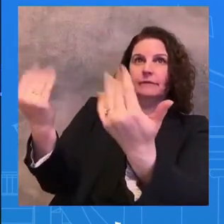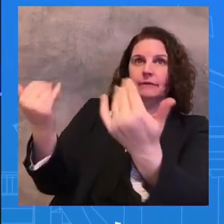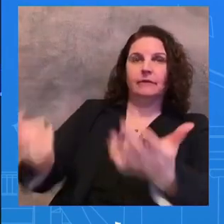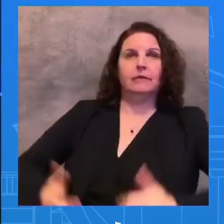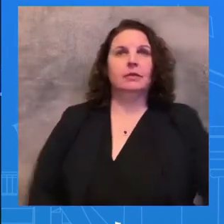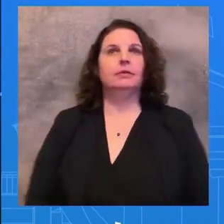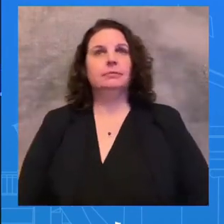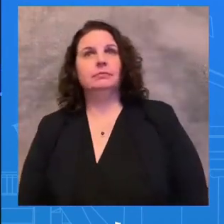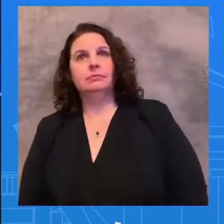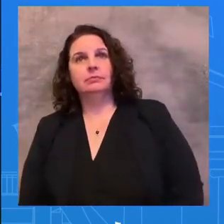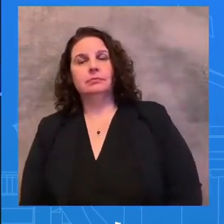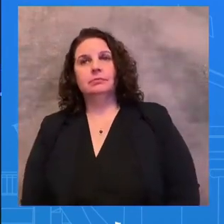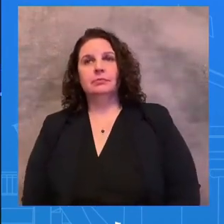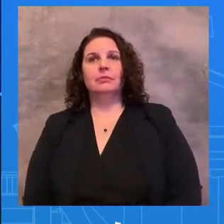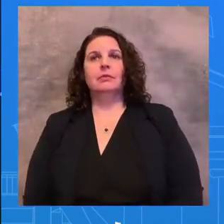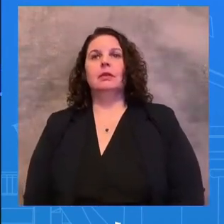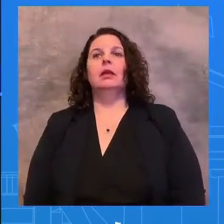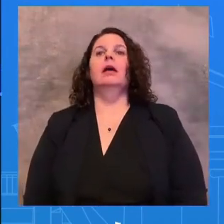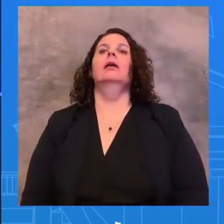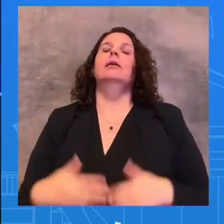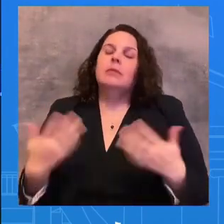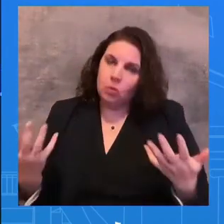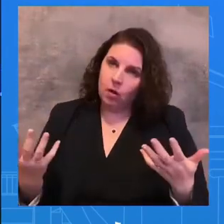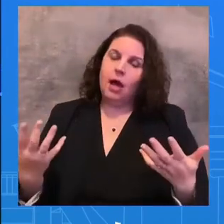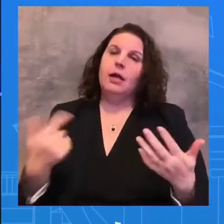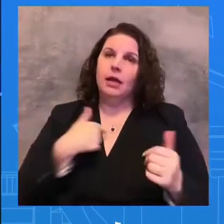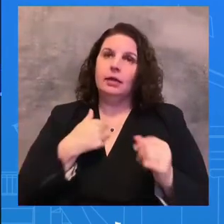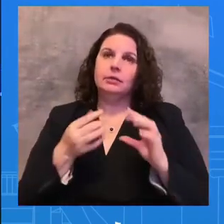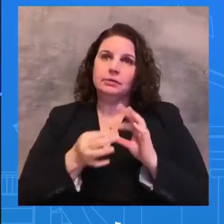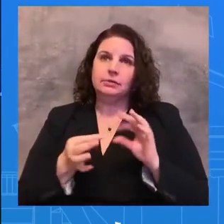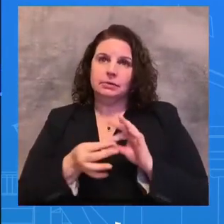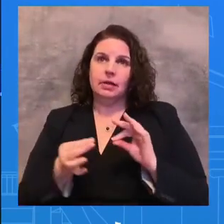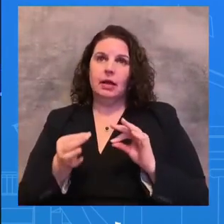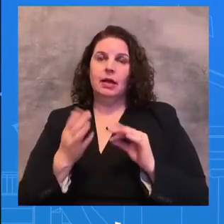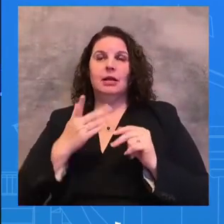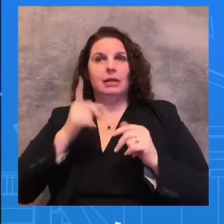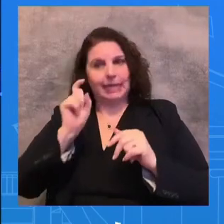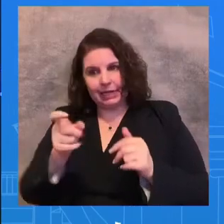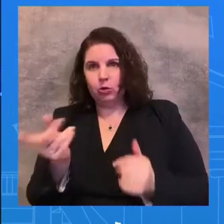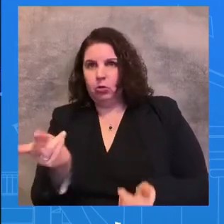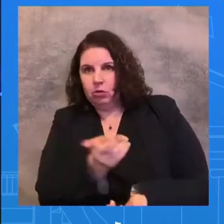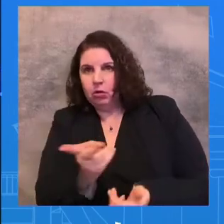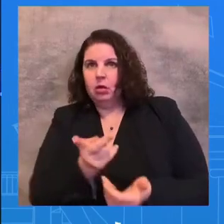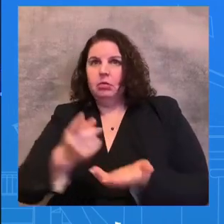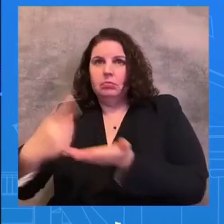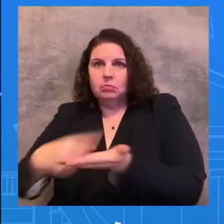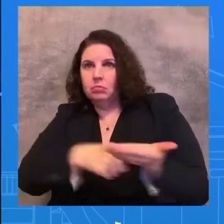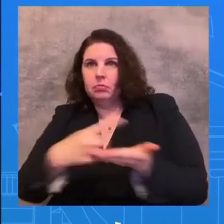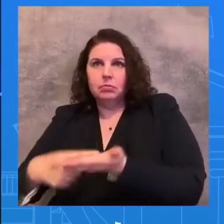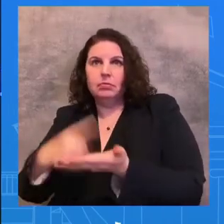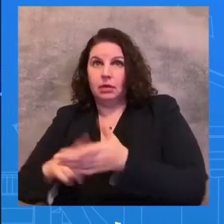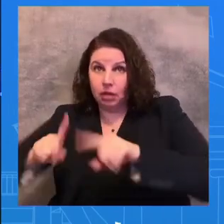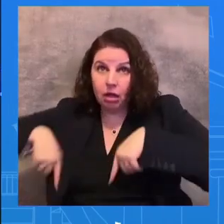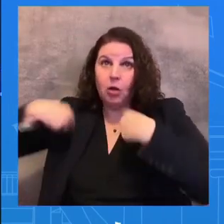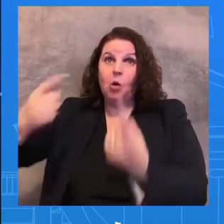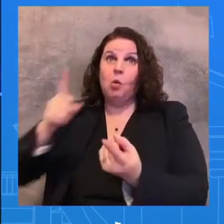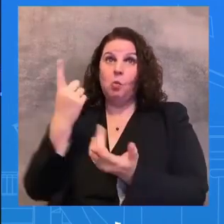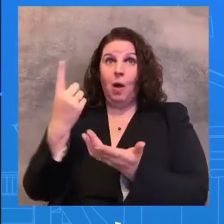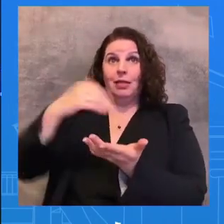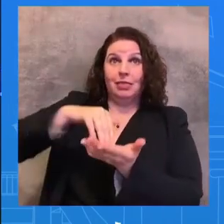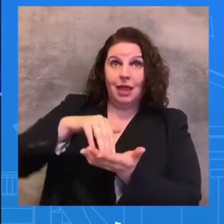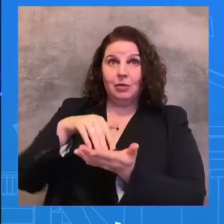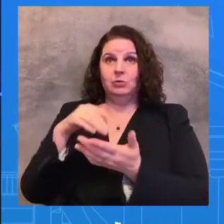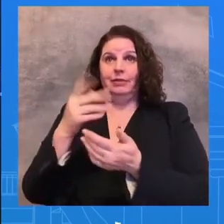is 1,000 days of failure and one day of success. Maybe in the case of the Israeli-Palestinian conflict, it's even more